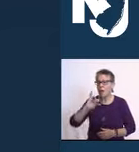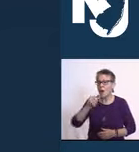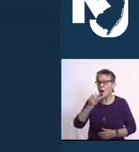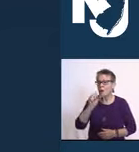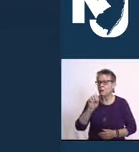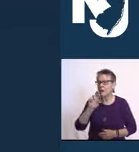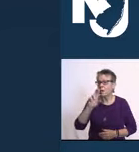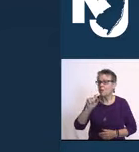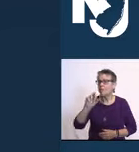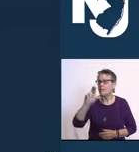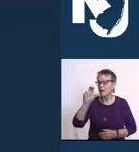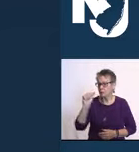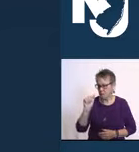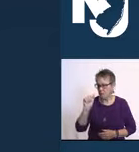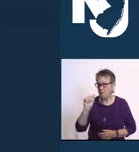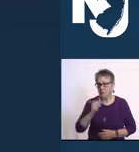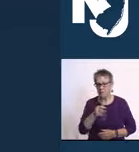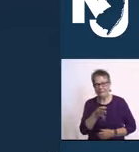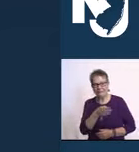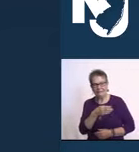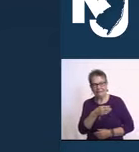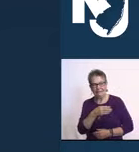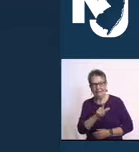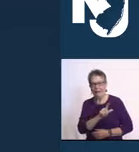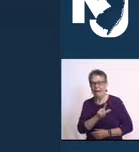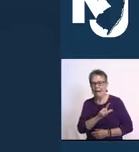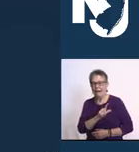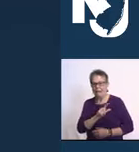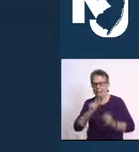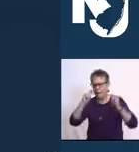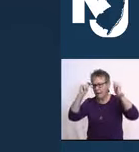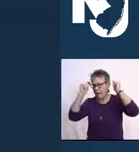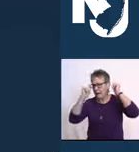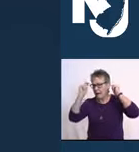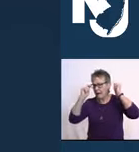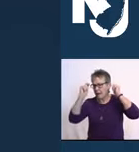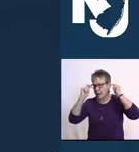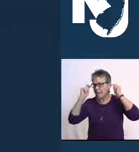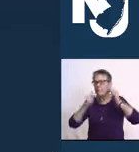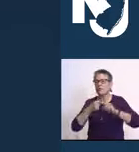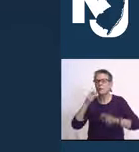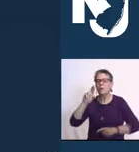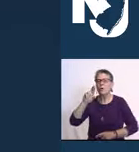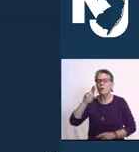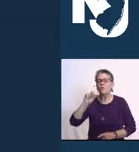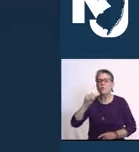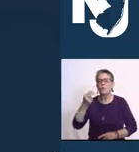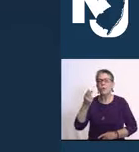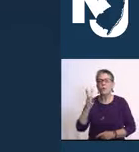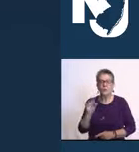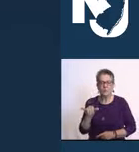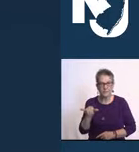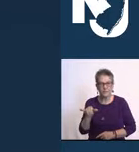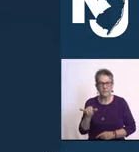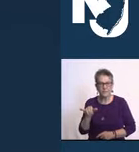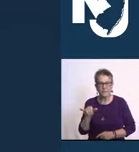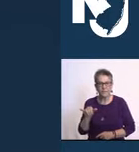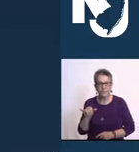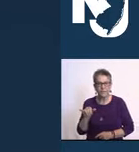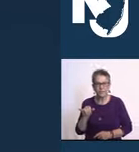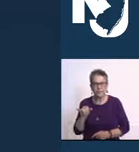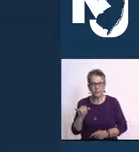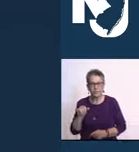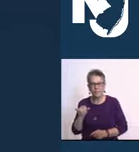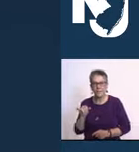Rivera, a longtime Rahway resident who found his way to our state via New York City, and before that, his hometown of